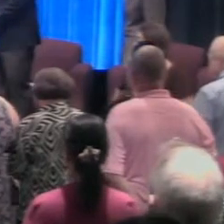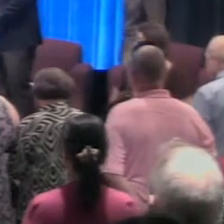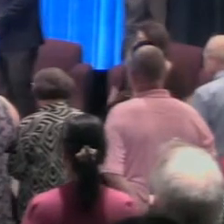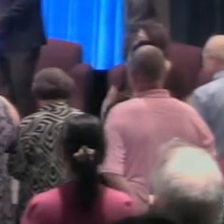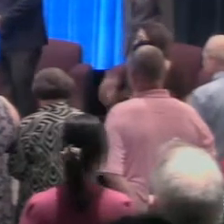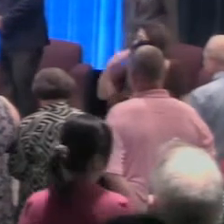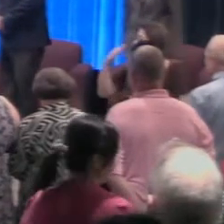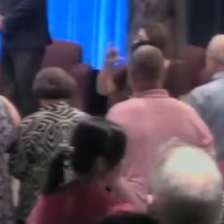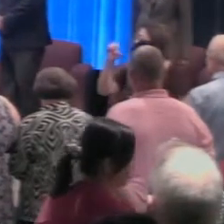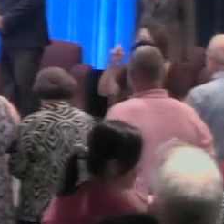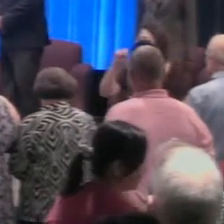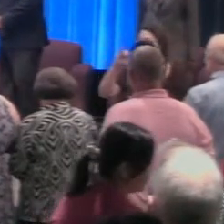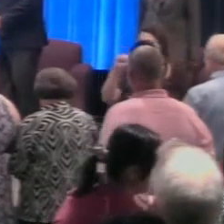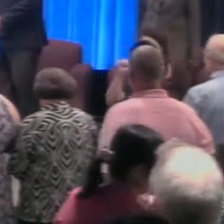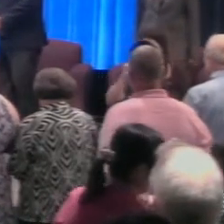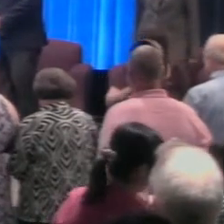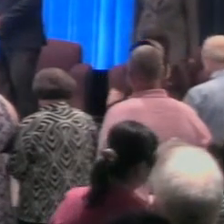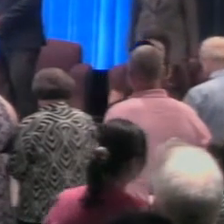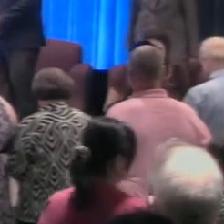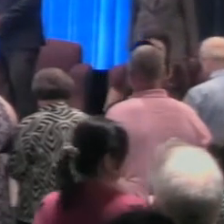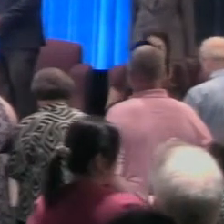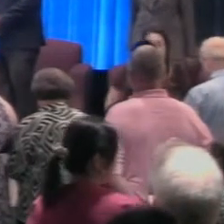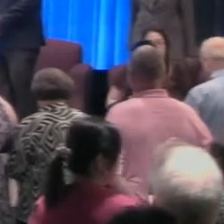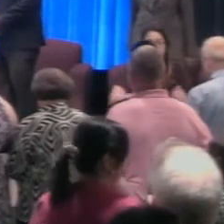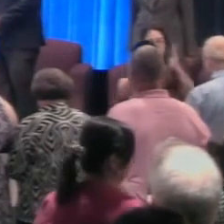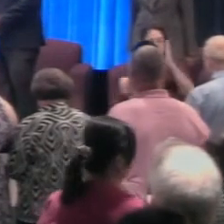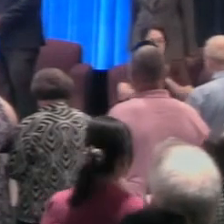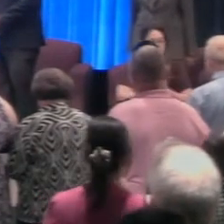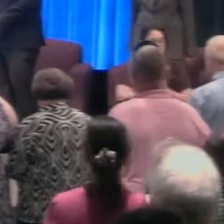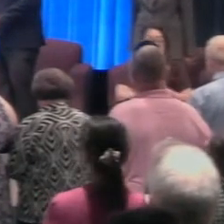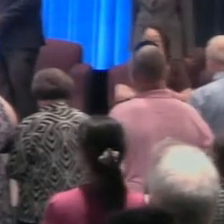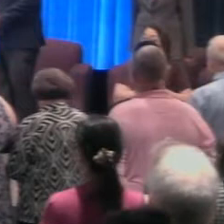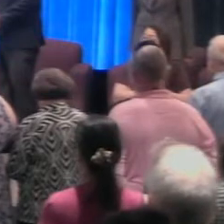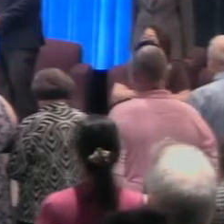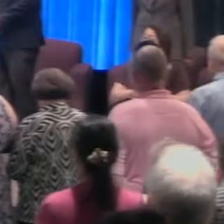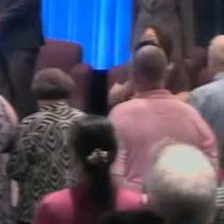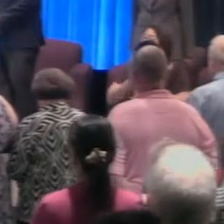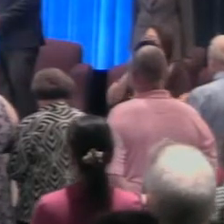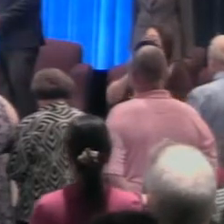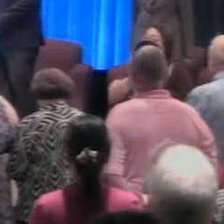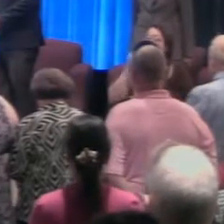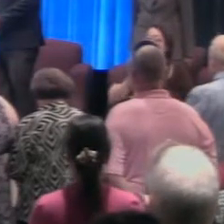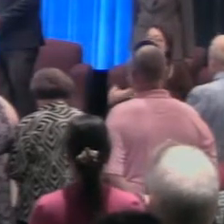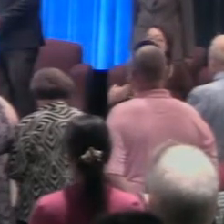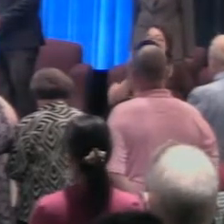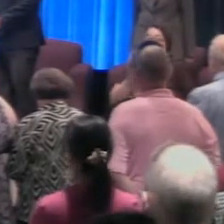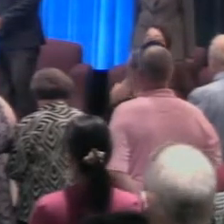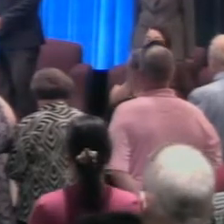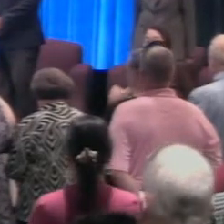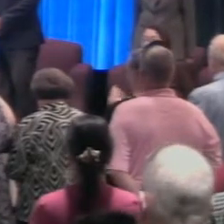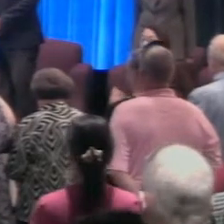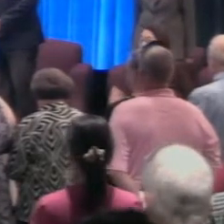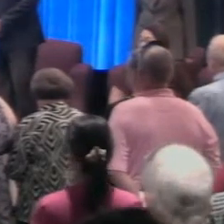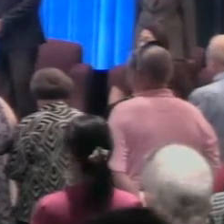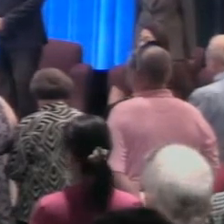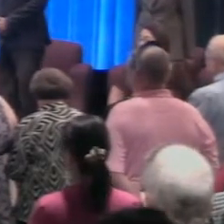Thank you, Jessica. The invocation will now be given by Pastor June.